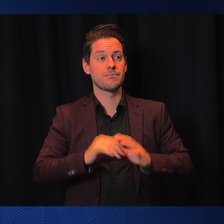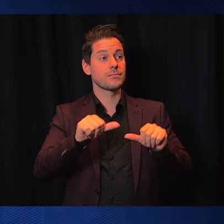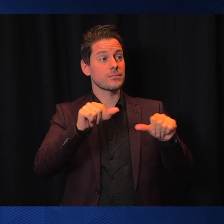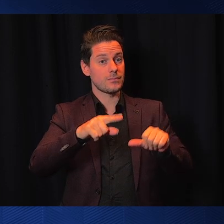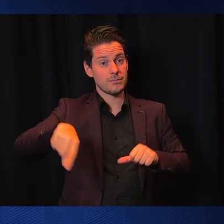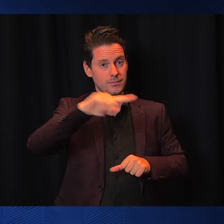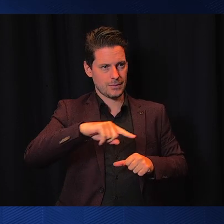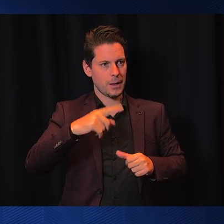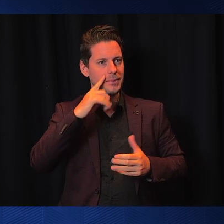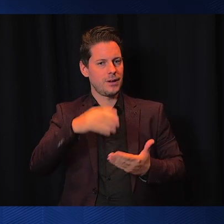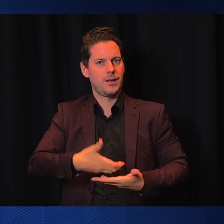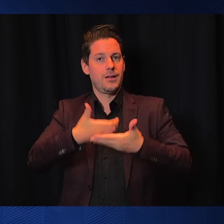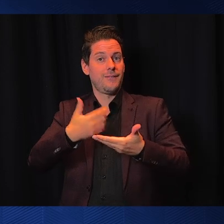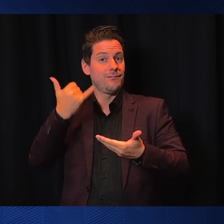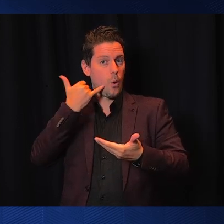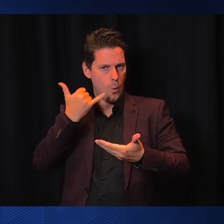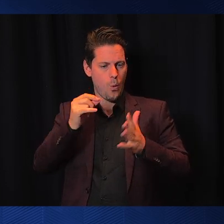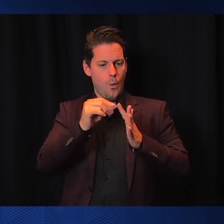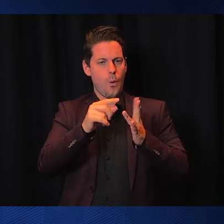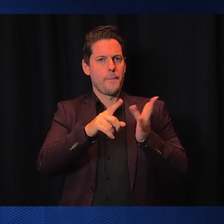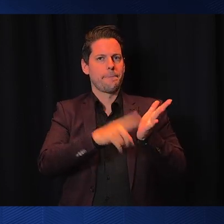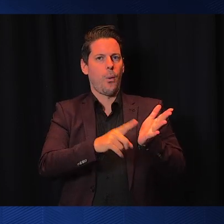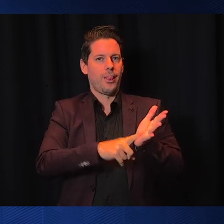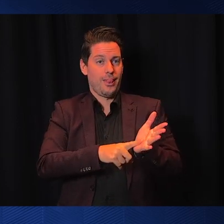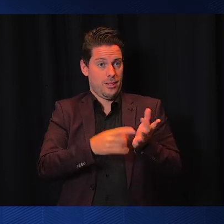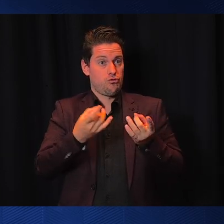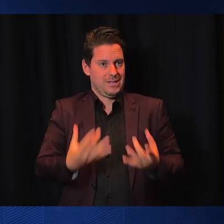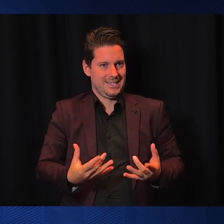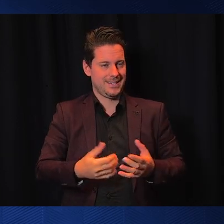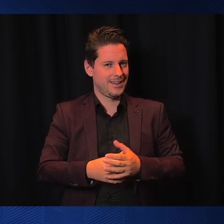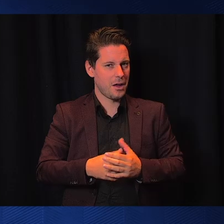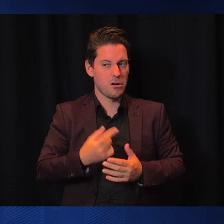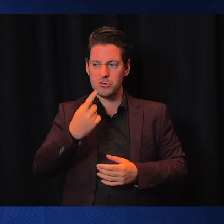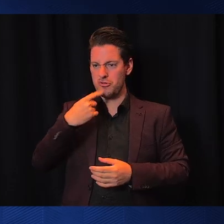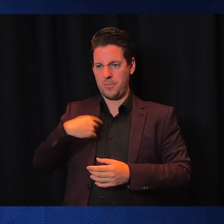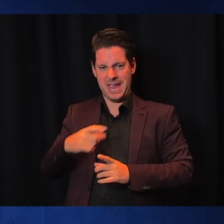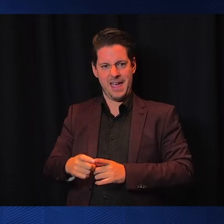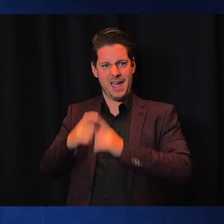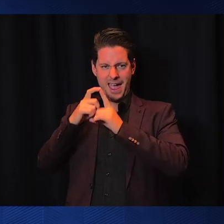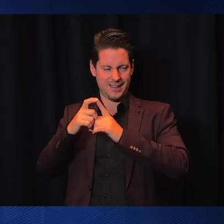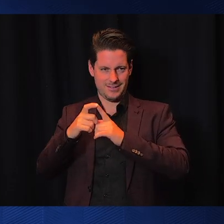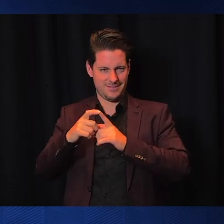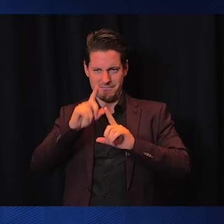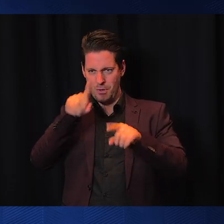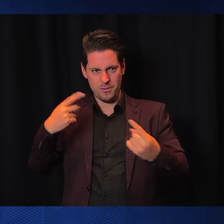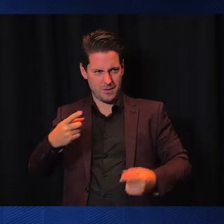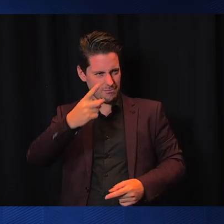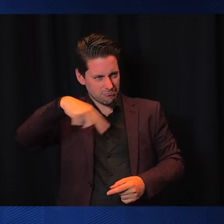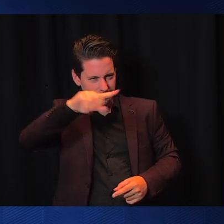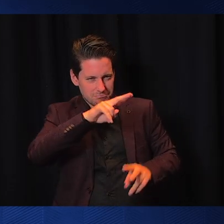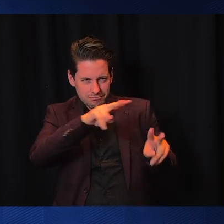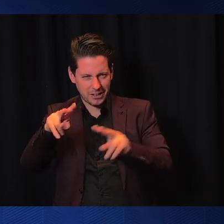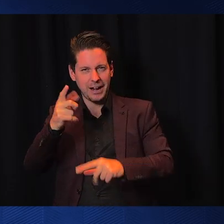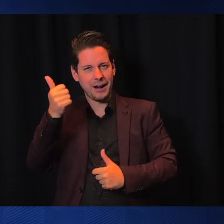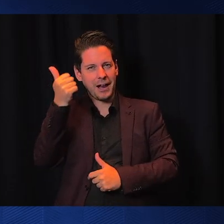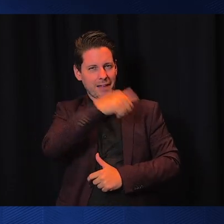do now is to find your polls. I was told that this might be quite a challenge, but you all look like a really smart bunch. So